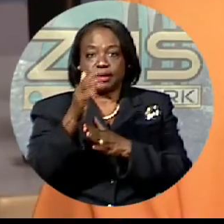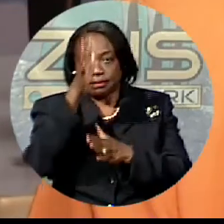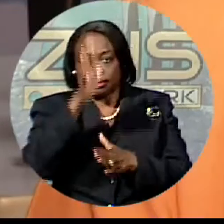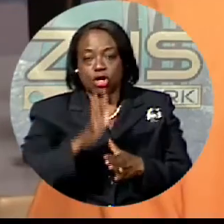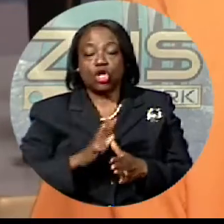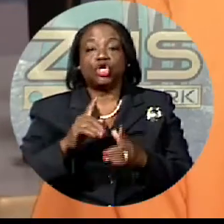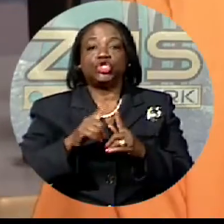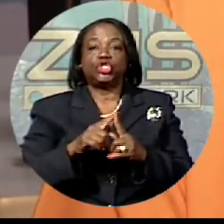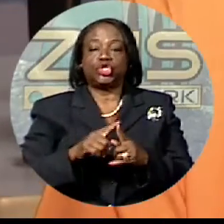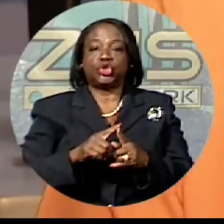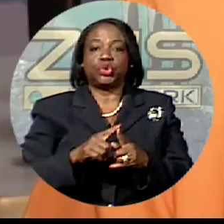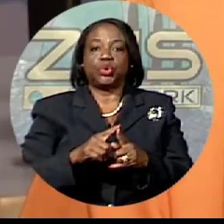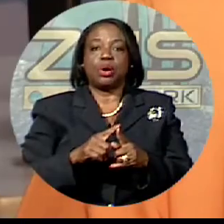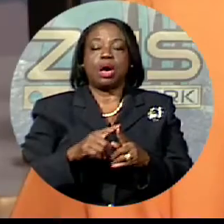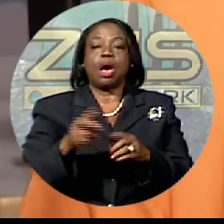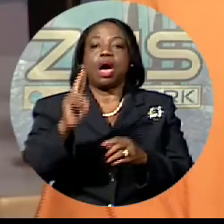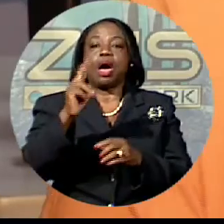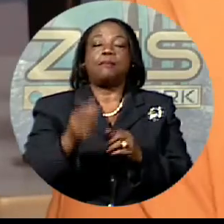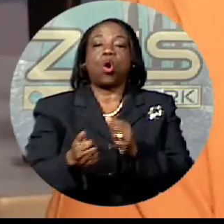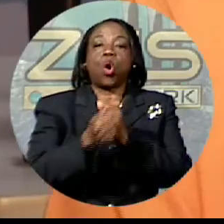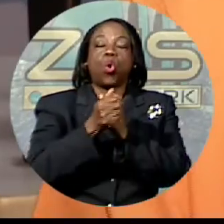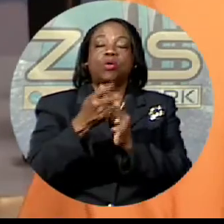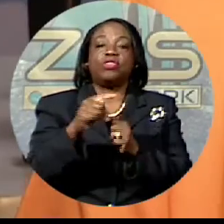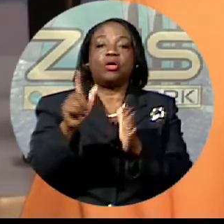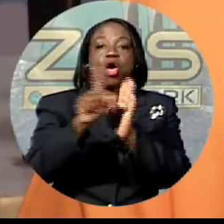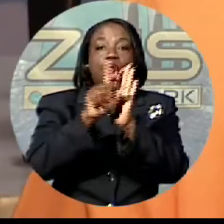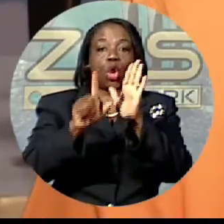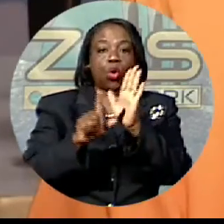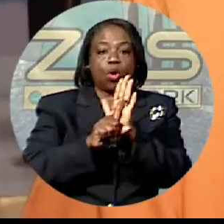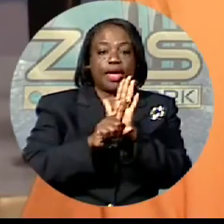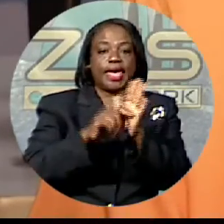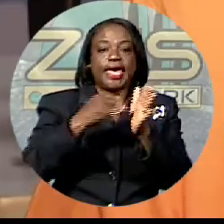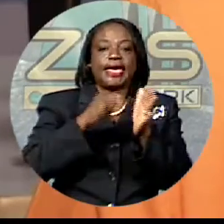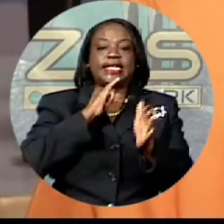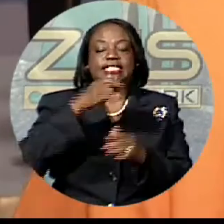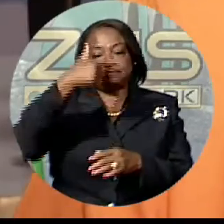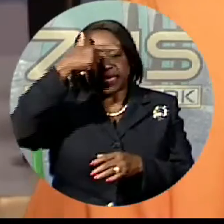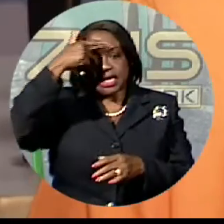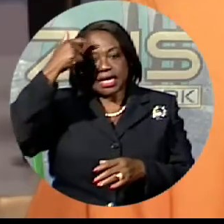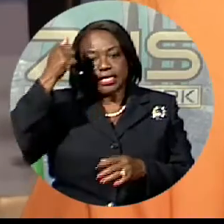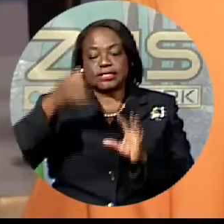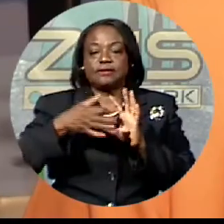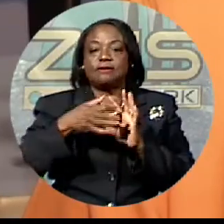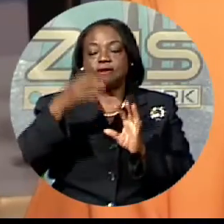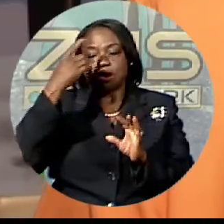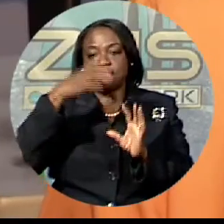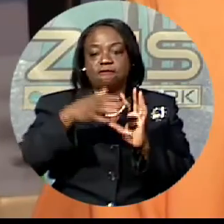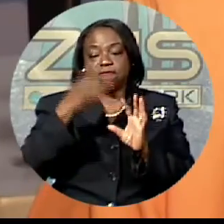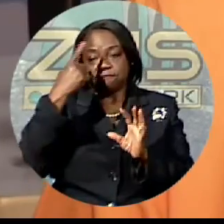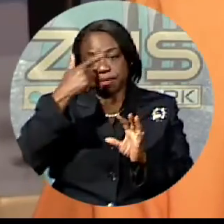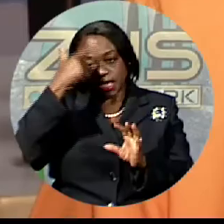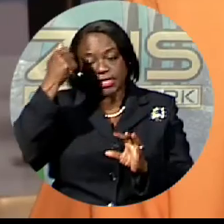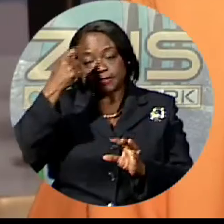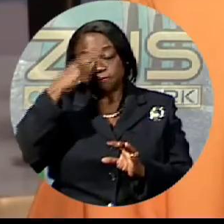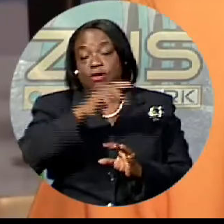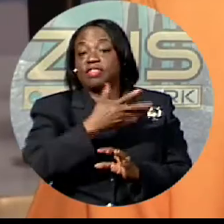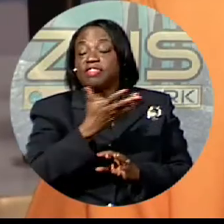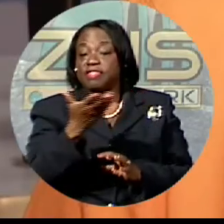uphold the law, because it's for their good we do this. It's not the government's position